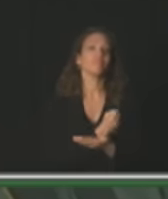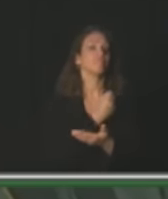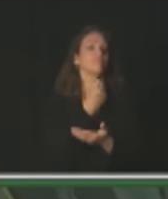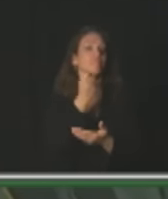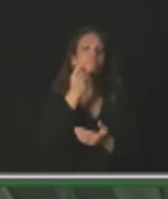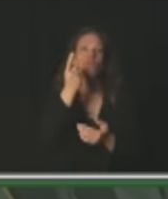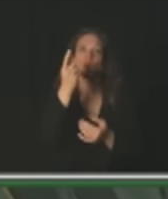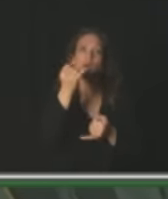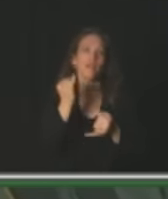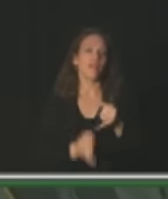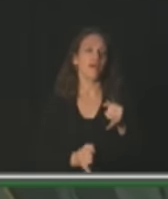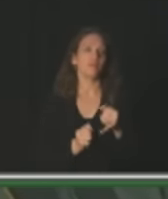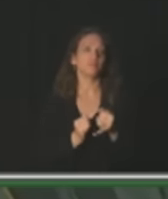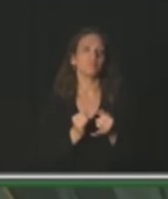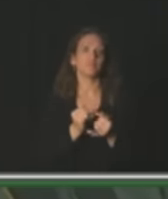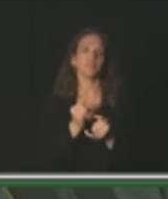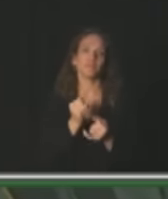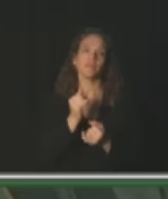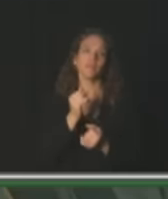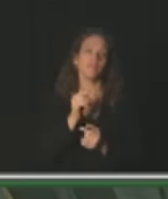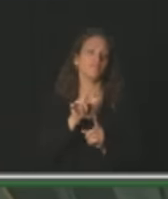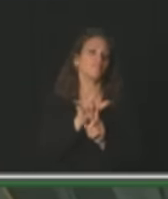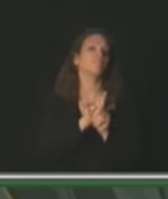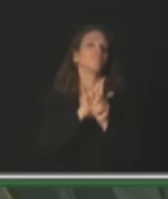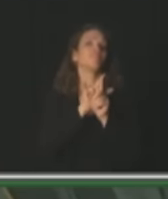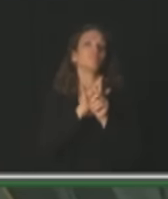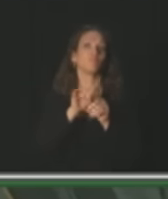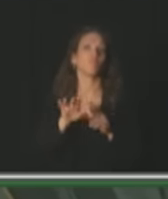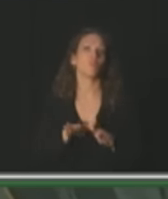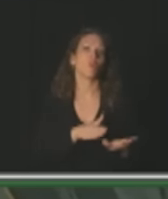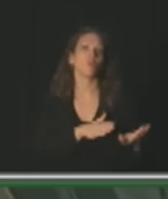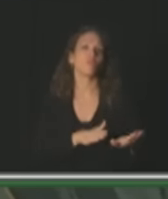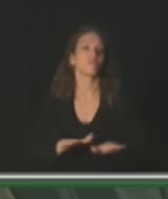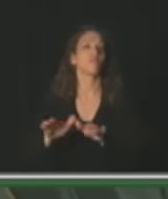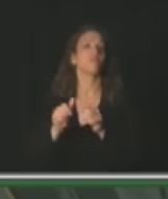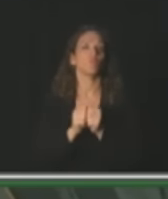walk with the faculty.